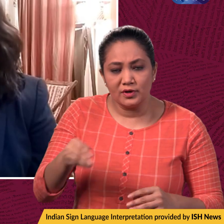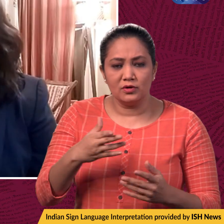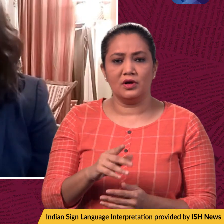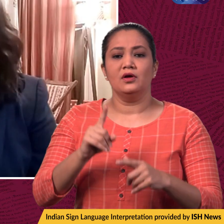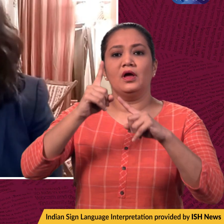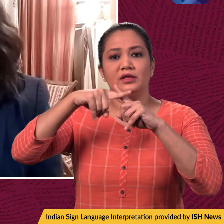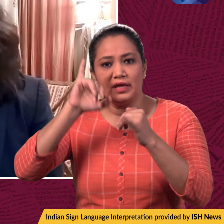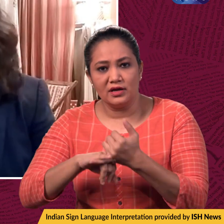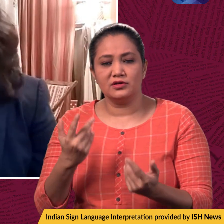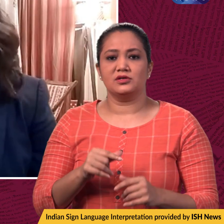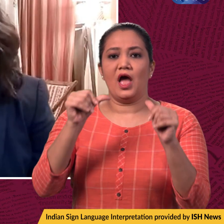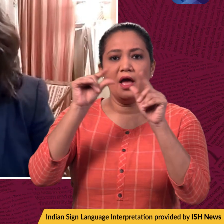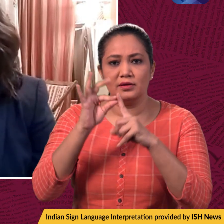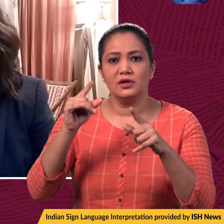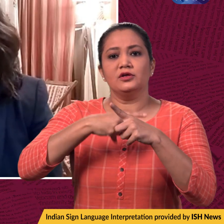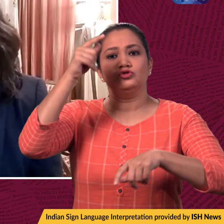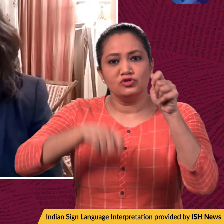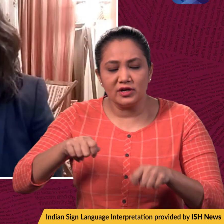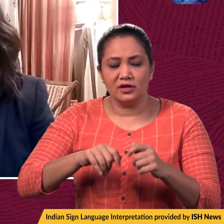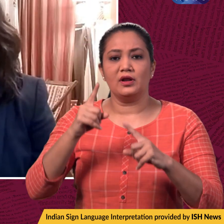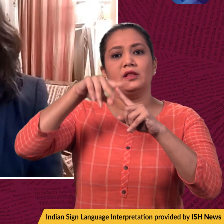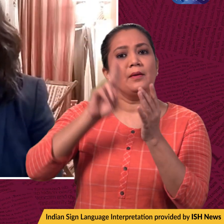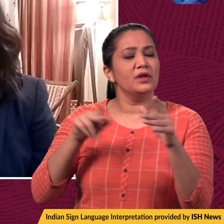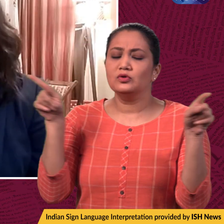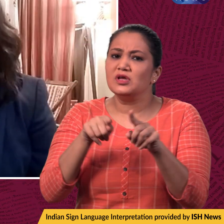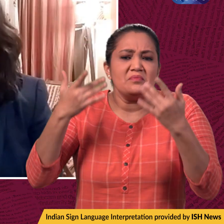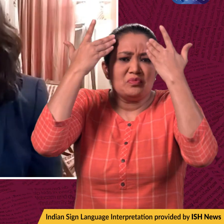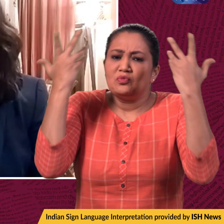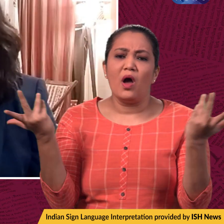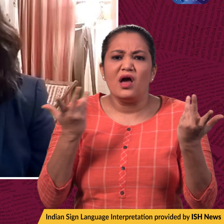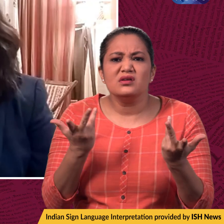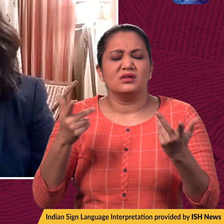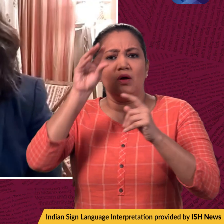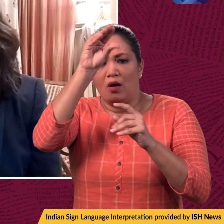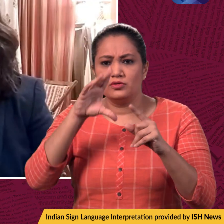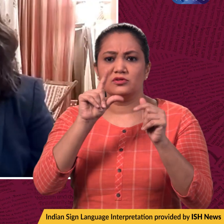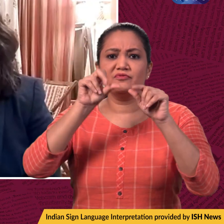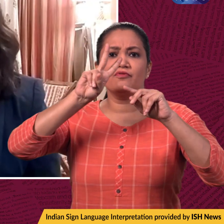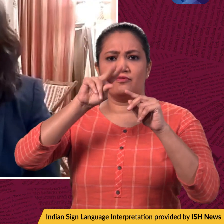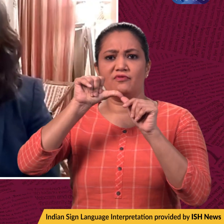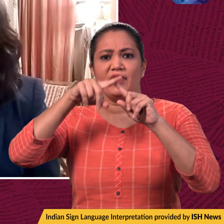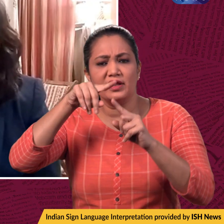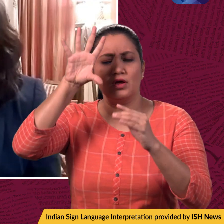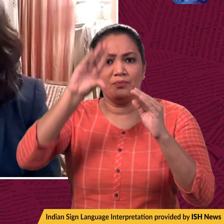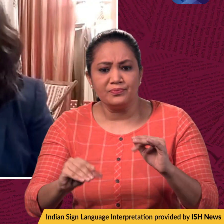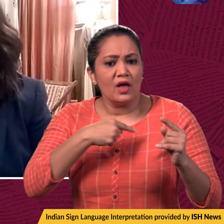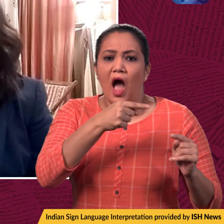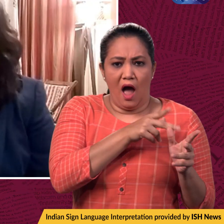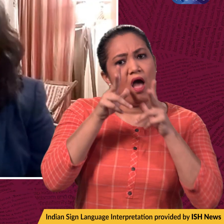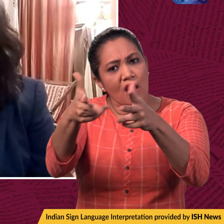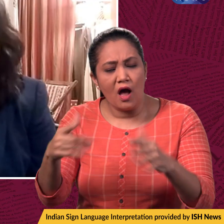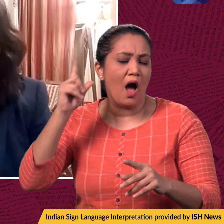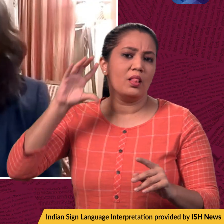Bengal, Telangana, Andhra Pradesh, Kerala, Jharkhand, and Tamil Nadu, for some reason or the other, did not listen to the central government." End quote.